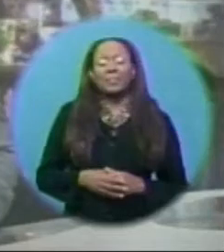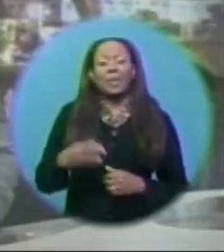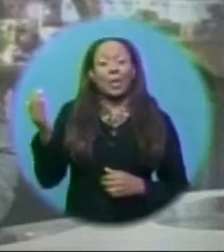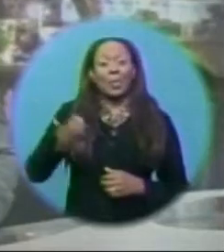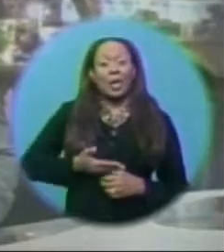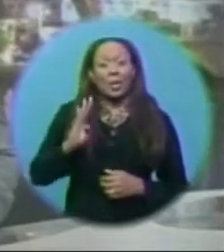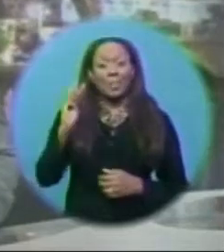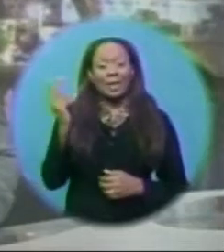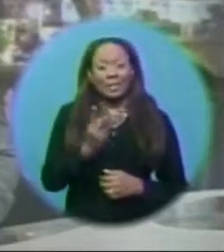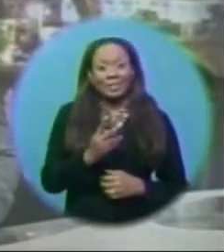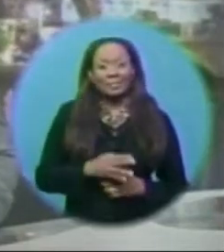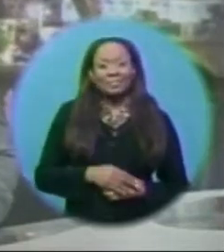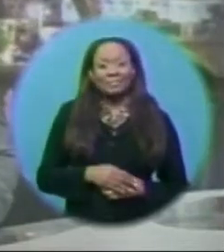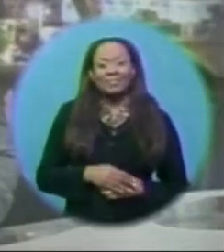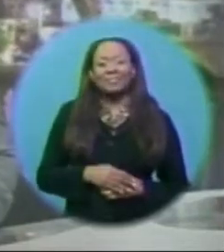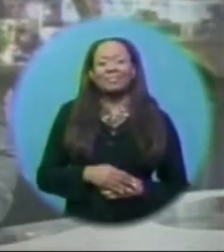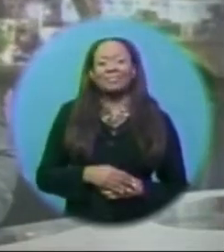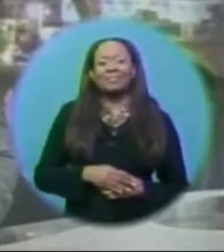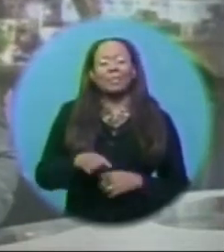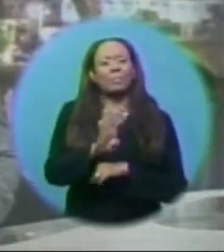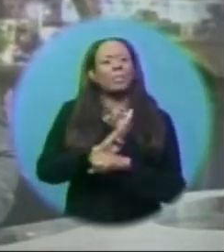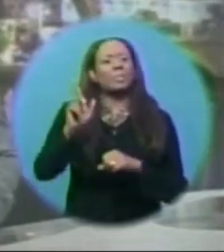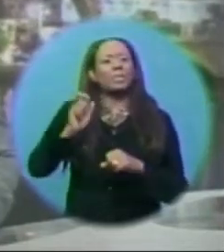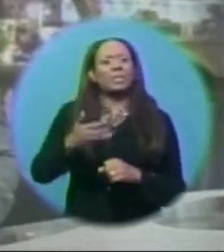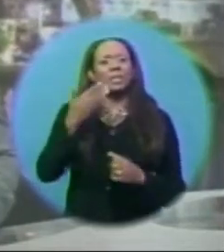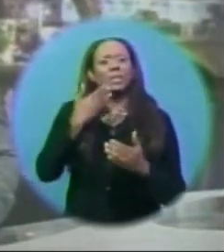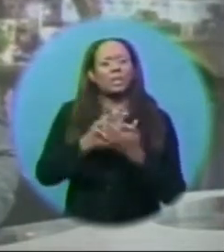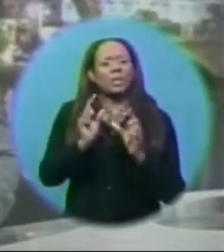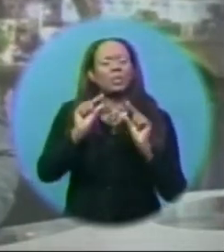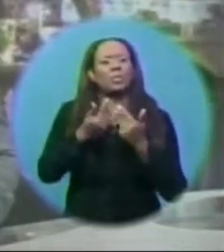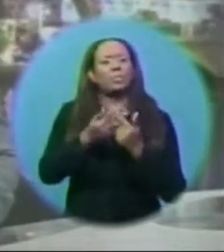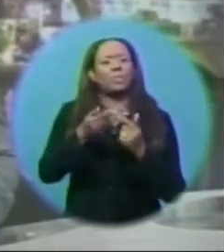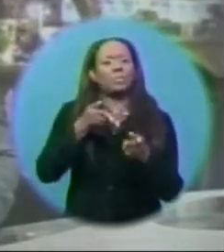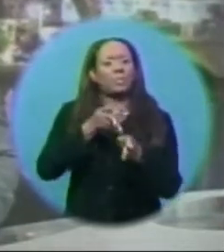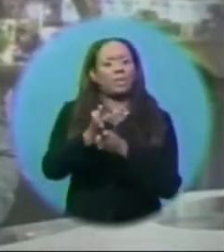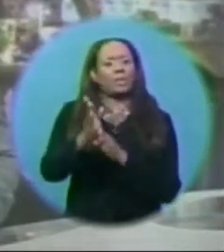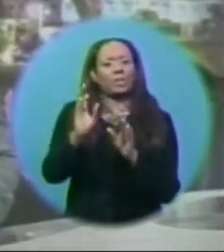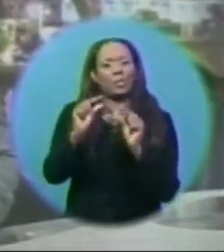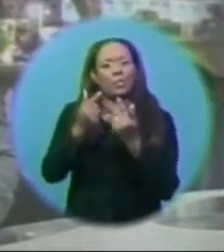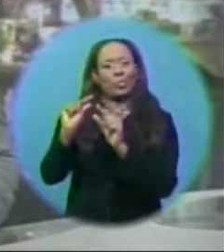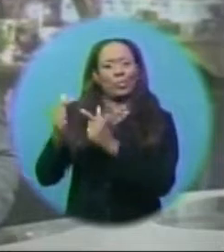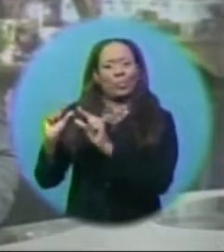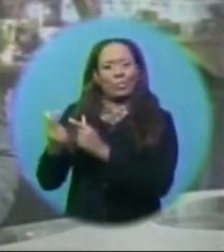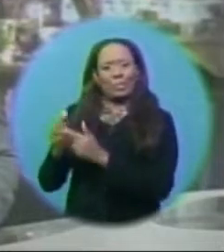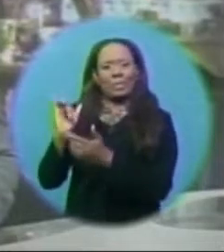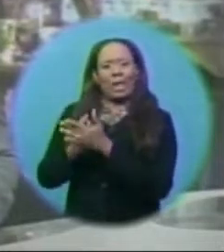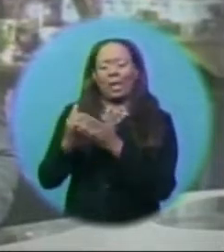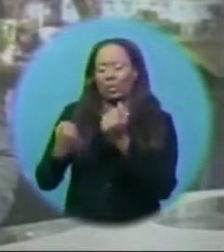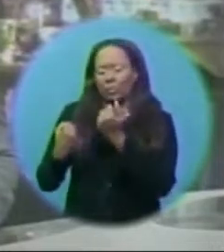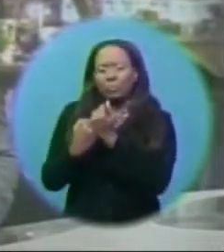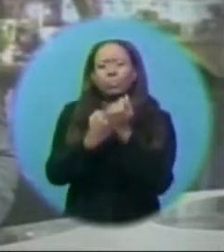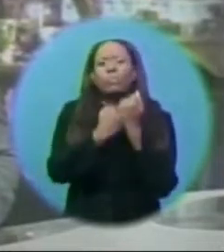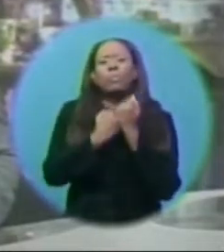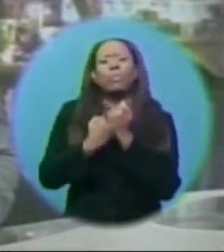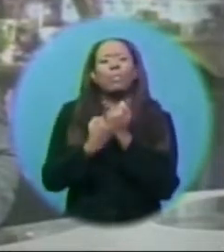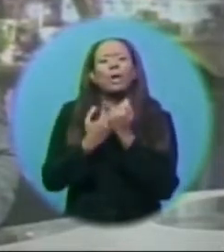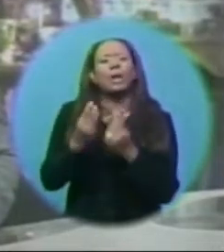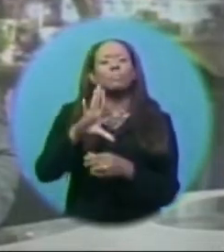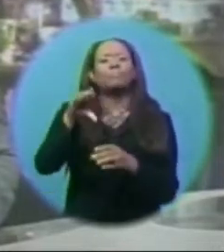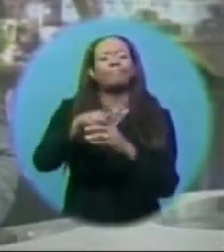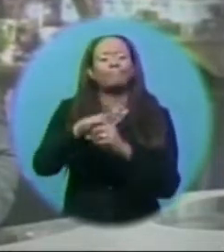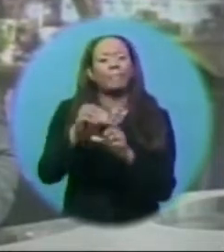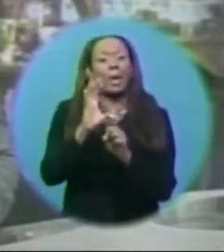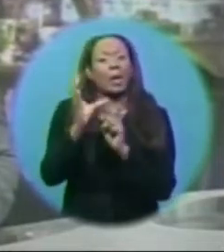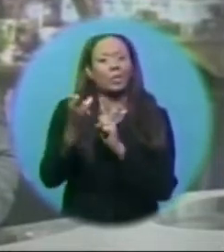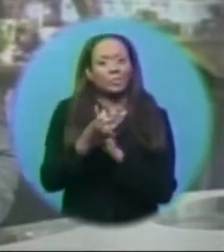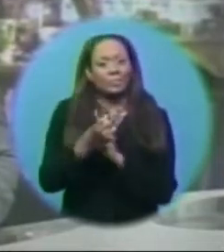Welcome back. Well, Barbados needs a set of professional organizations geared towards supporting and promoting the cultural industries. This is the belief